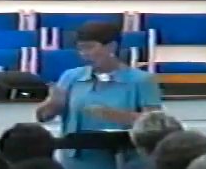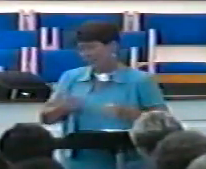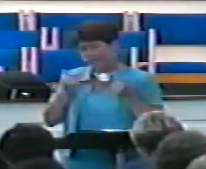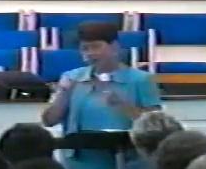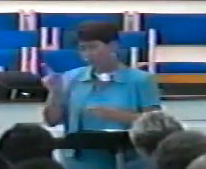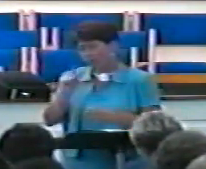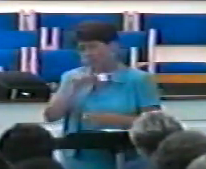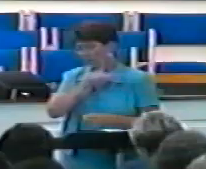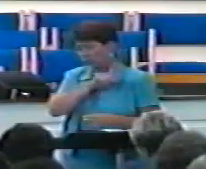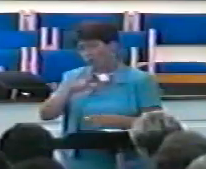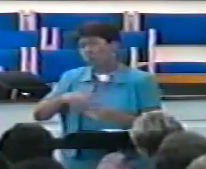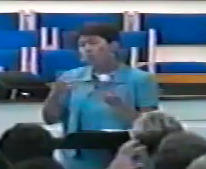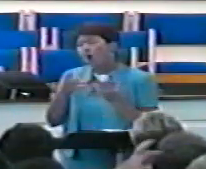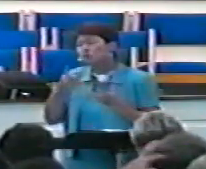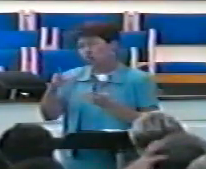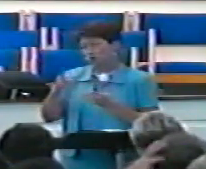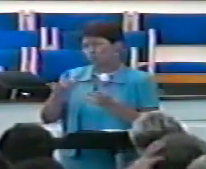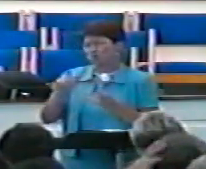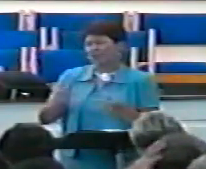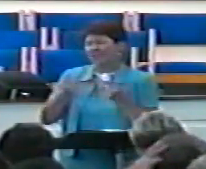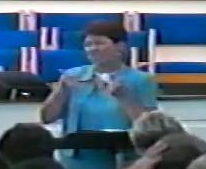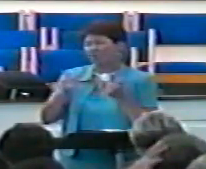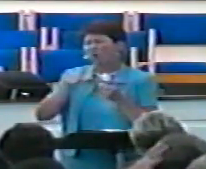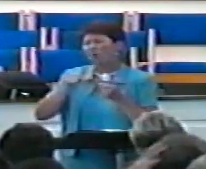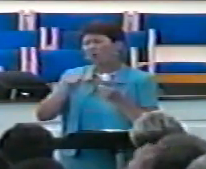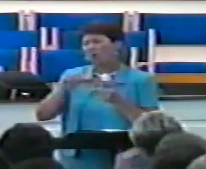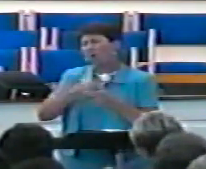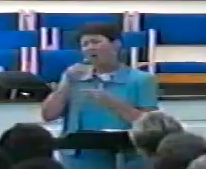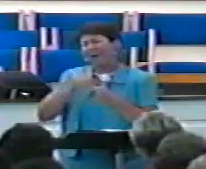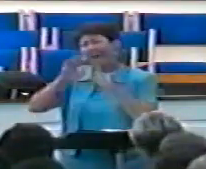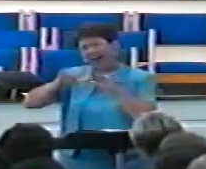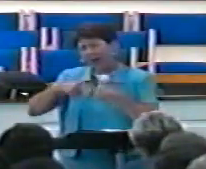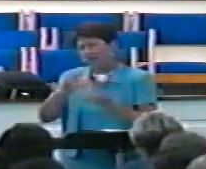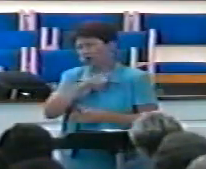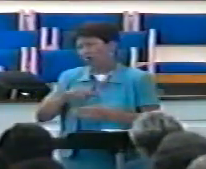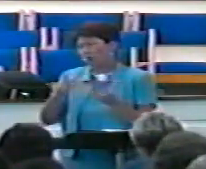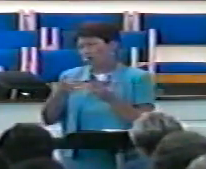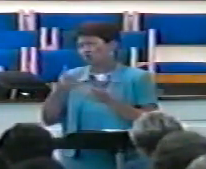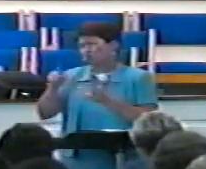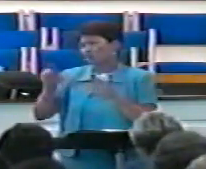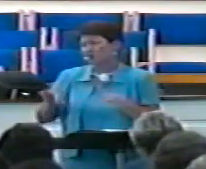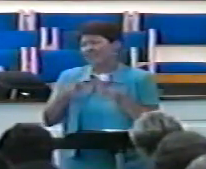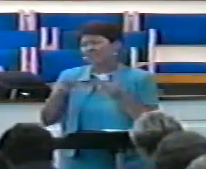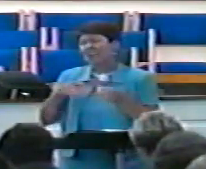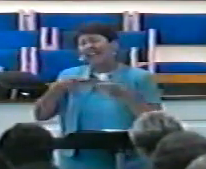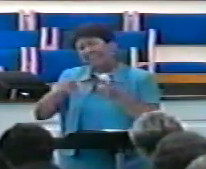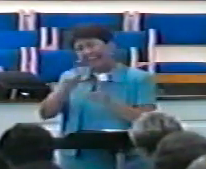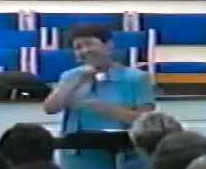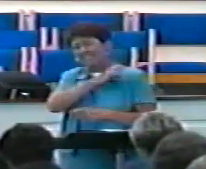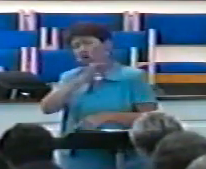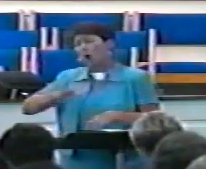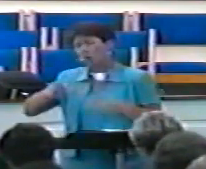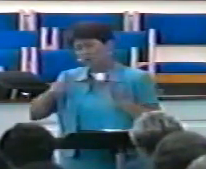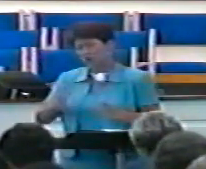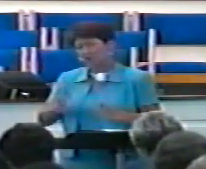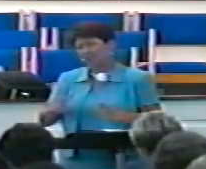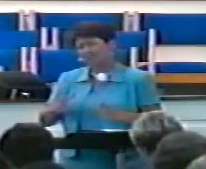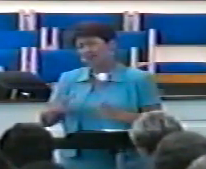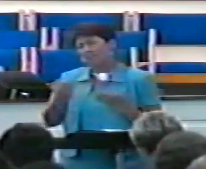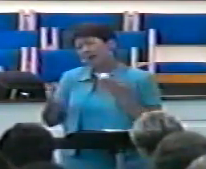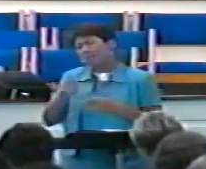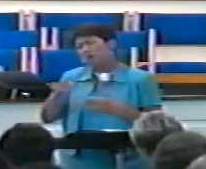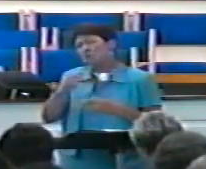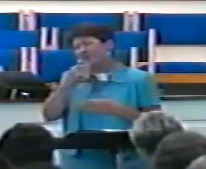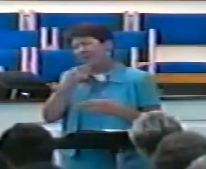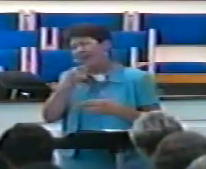would want you to live and how the Lord would want you to live. And as a Christian, you'd say, Brother Keith, I'd just like for you to pray for me this morning.